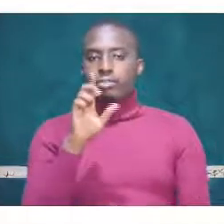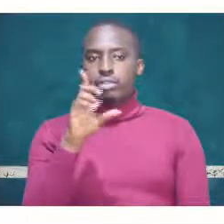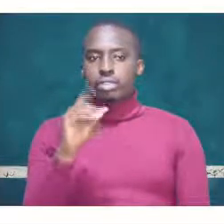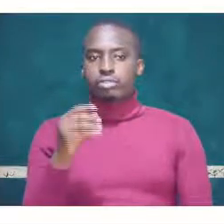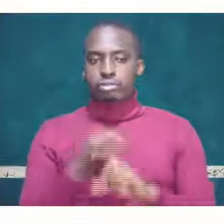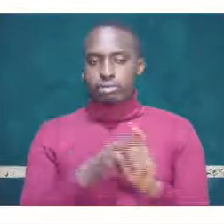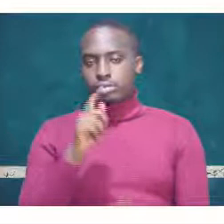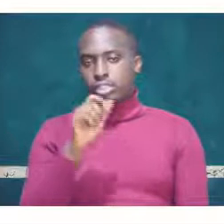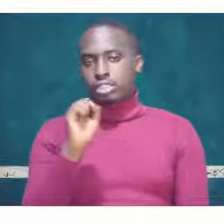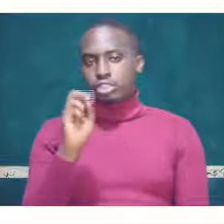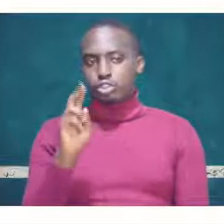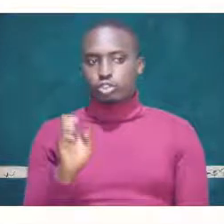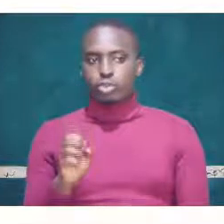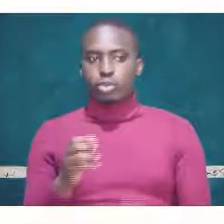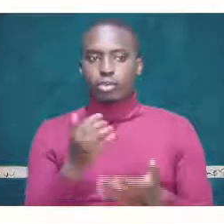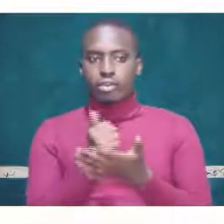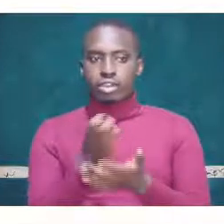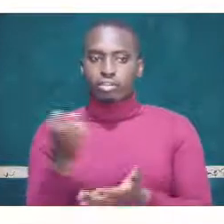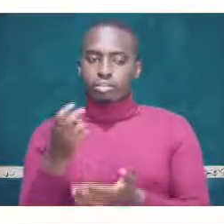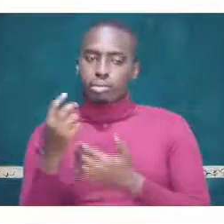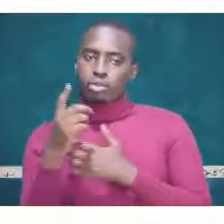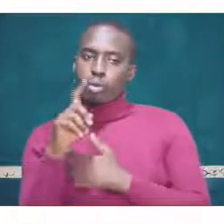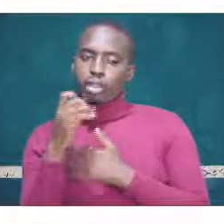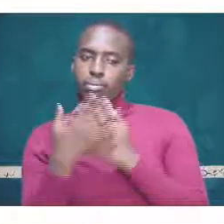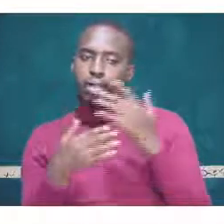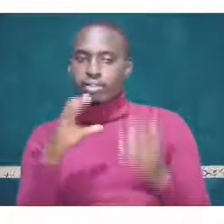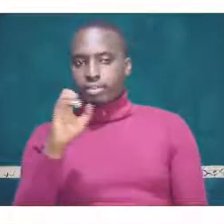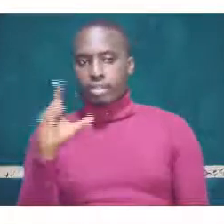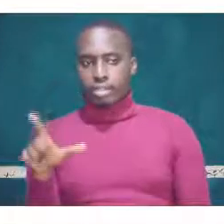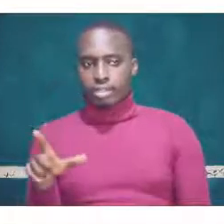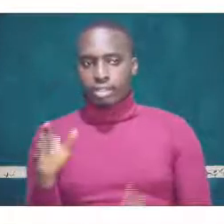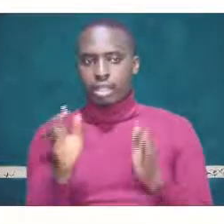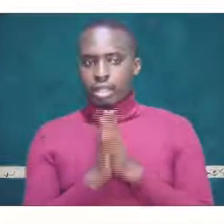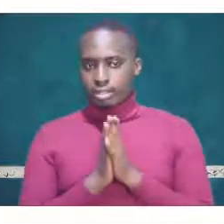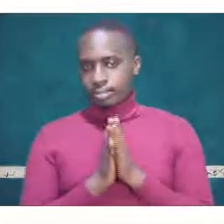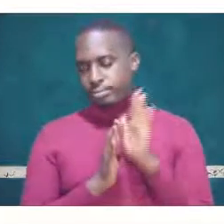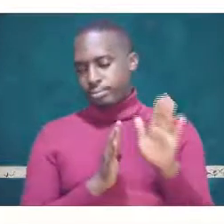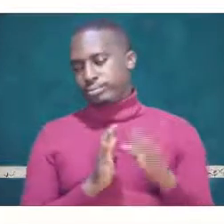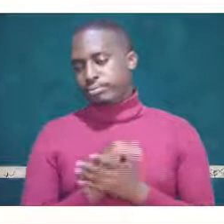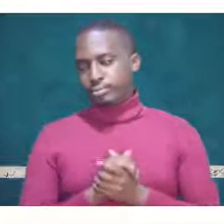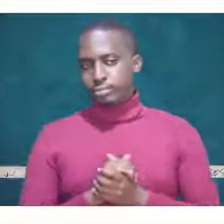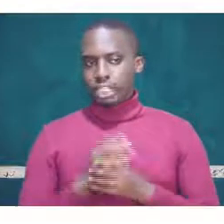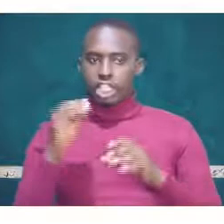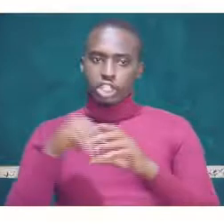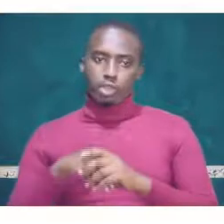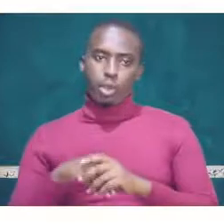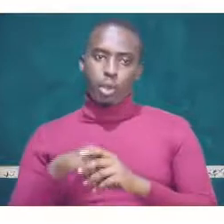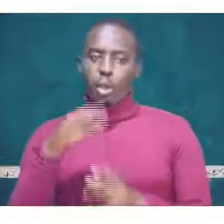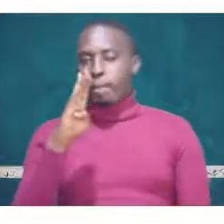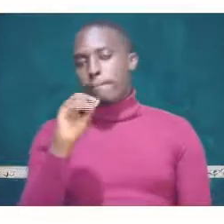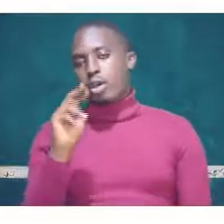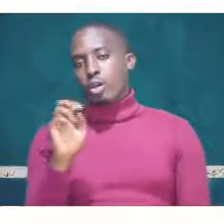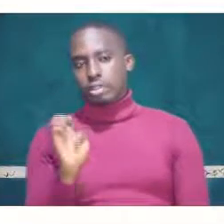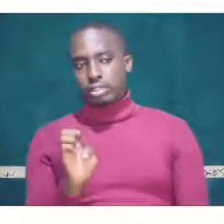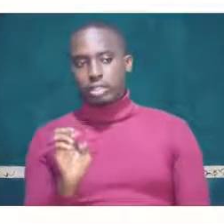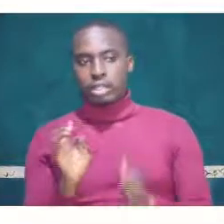as I mentioned. Transport of white blood cells, as I mentioned, it is responsible for transport of red blood cells and from